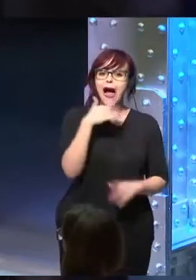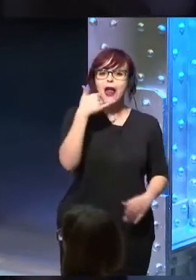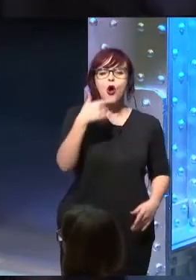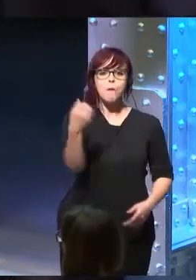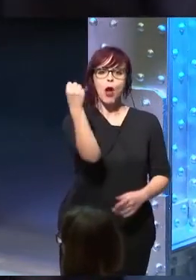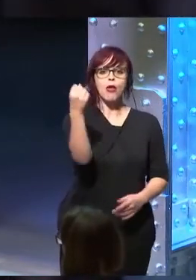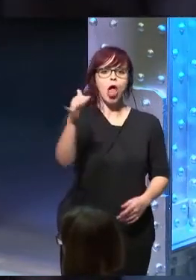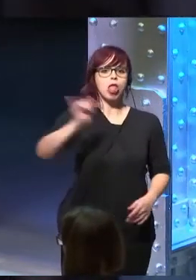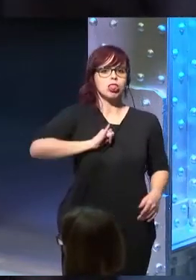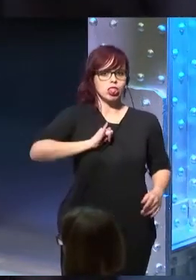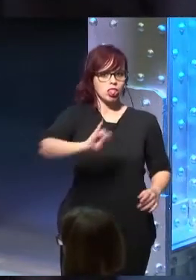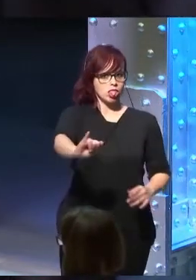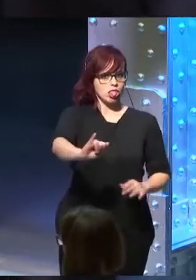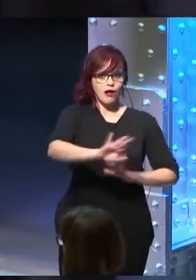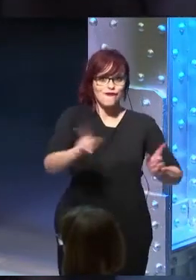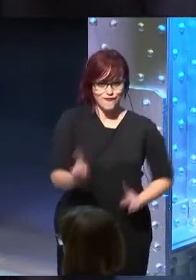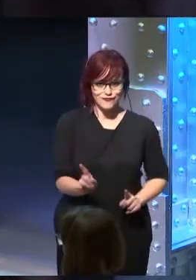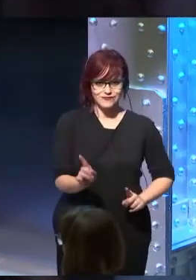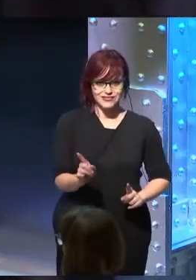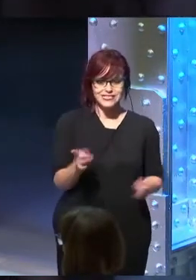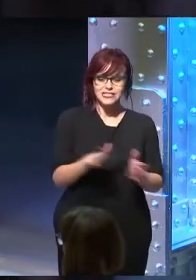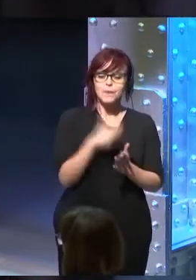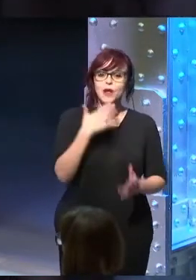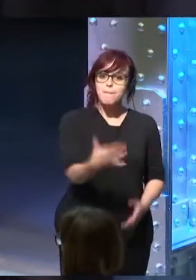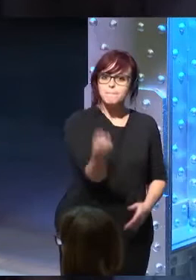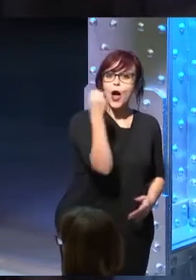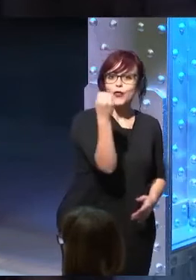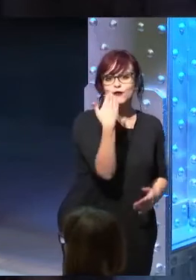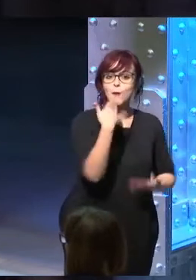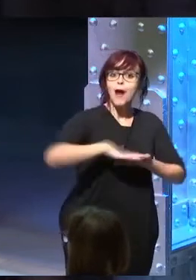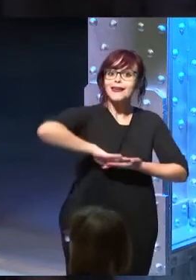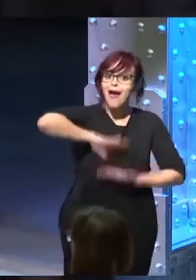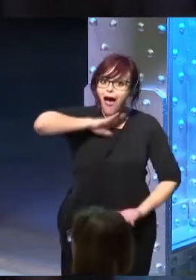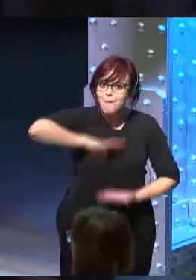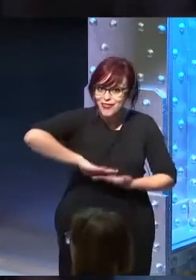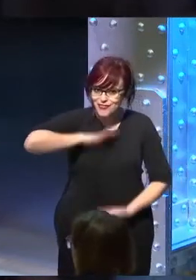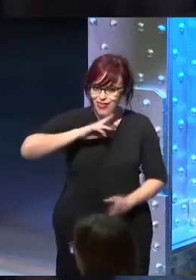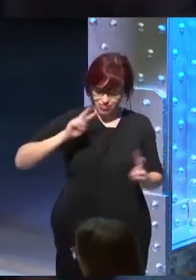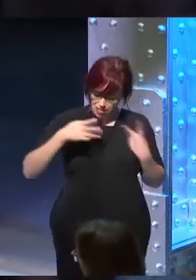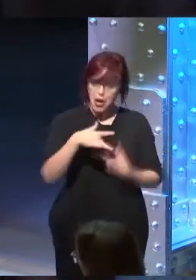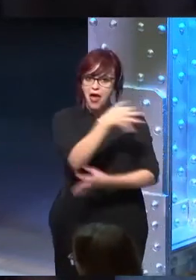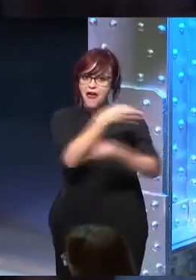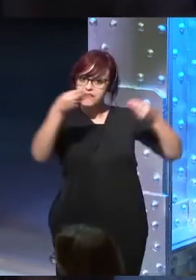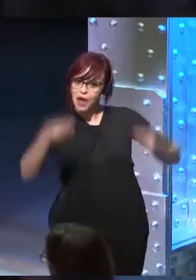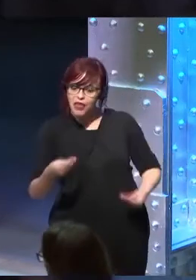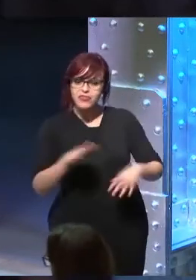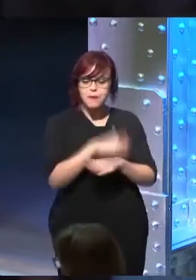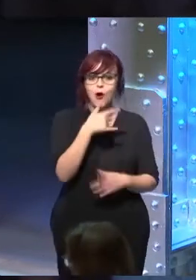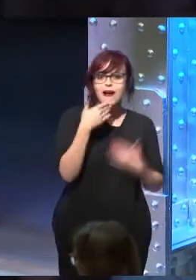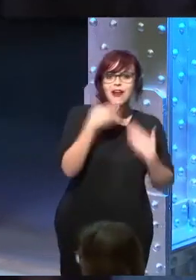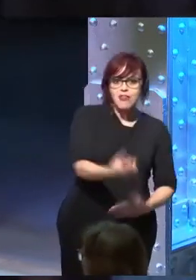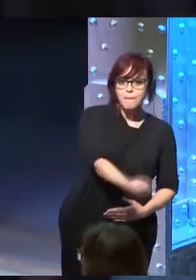talking about here is power as the ability to be effective, the ability to make a difference in the